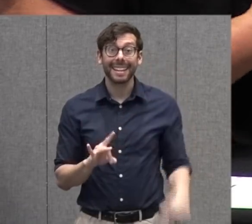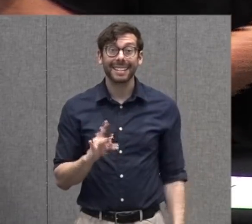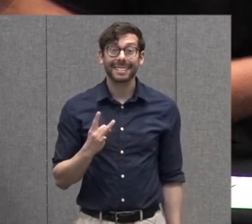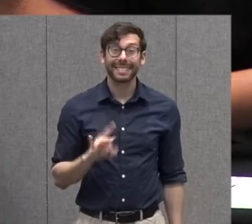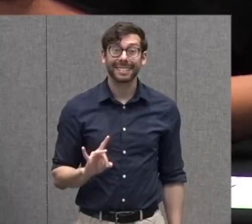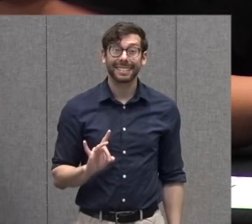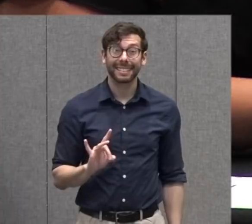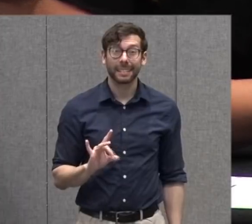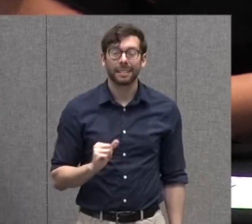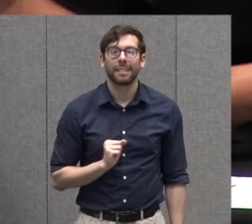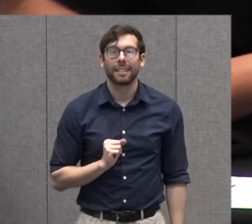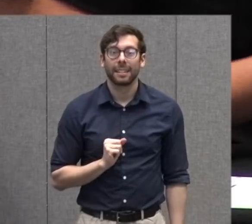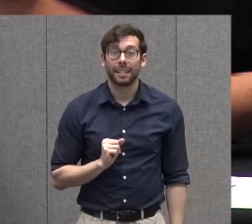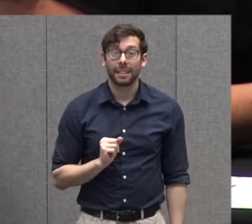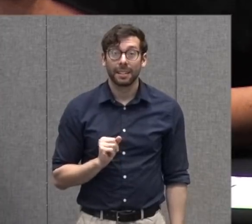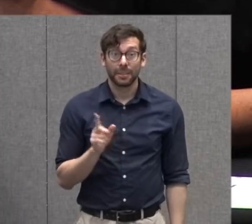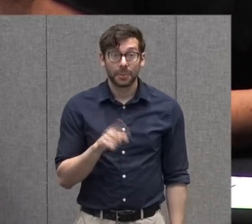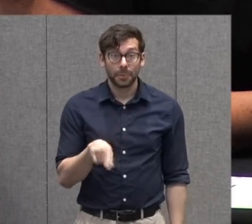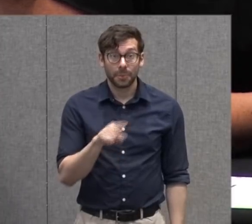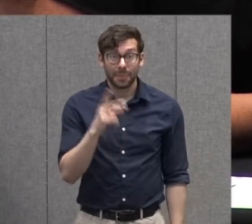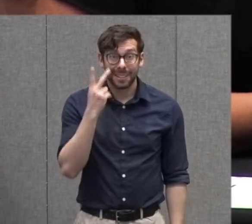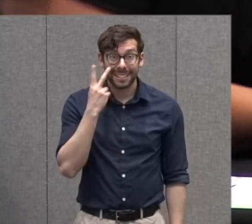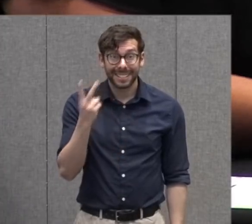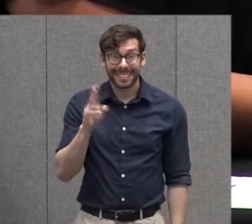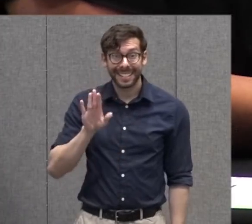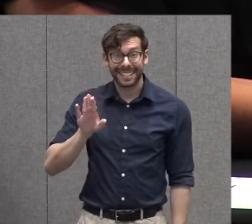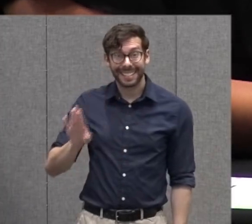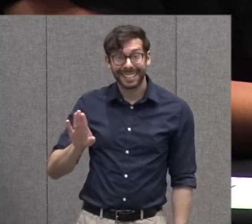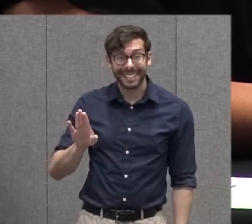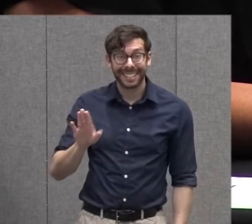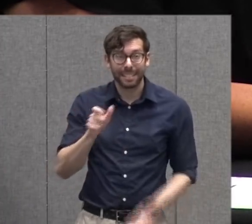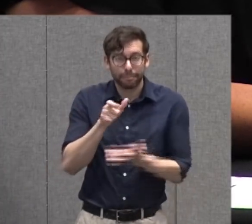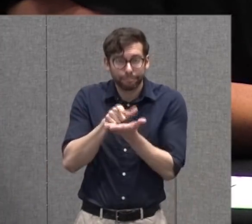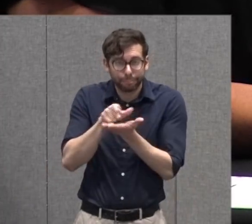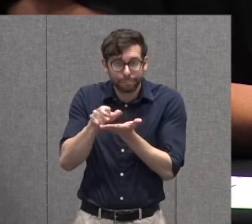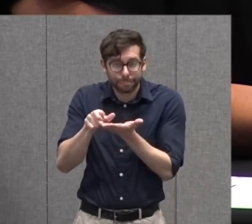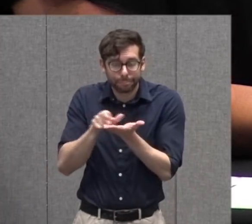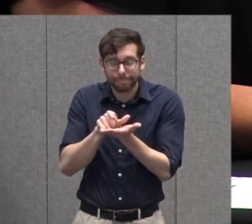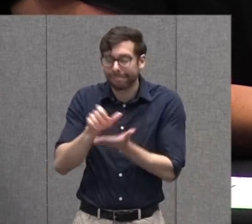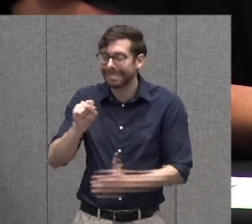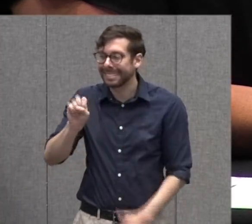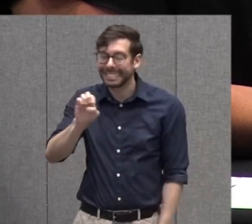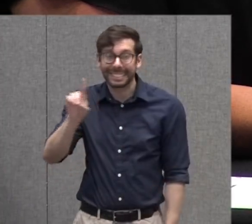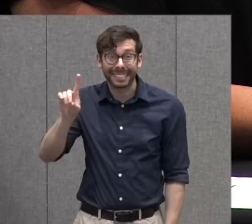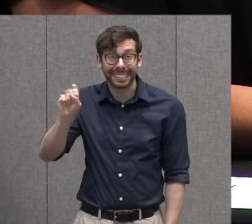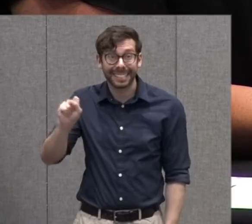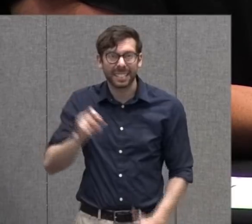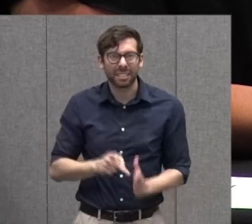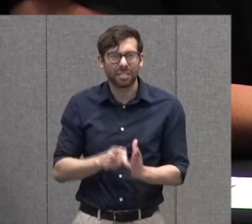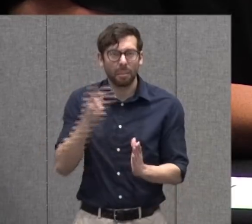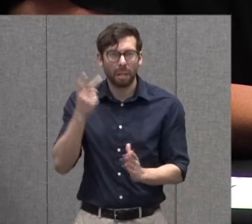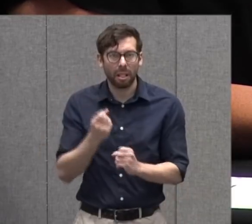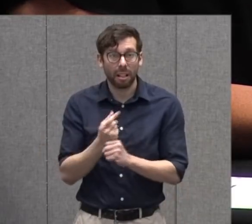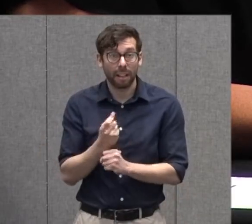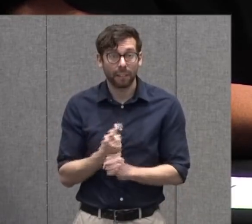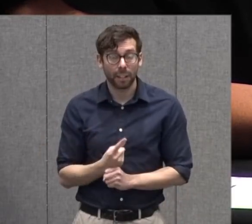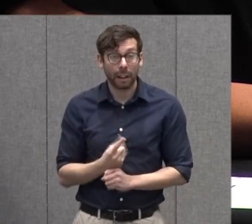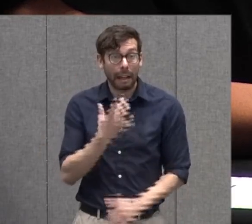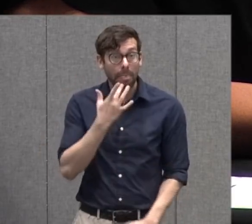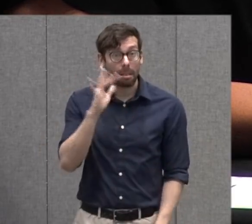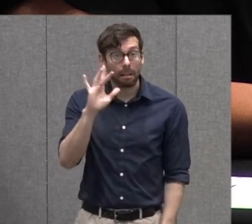his seeds are doubling every year. And lucky for Jack, he gets to eat 1